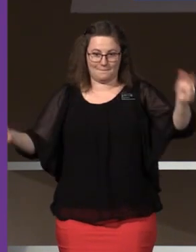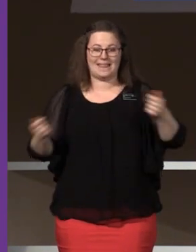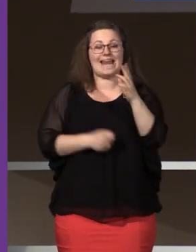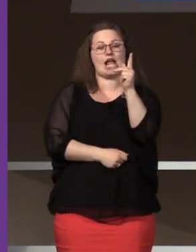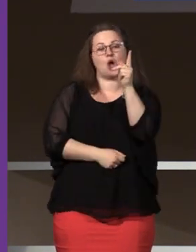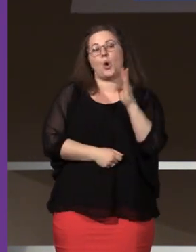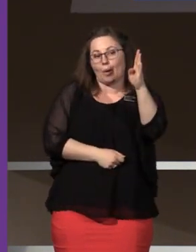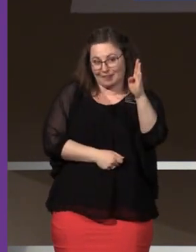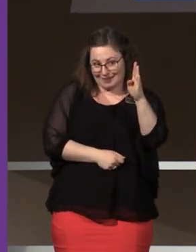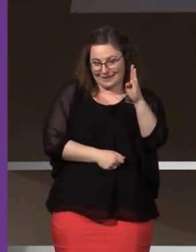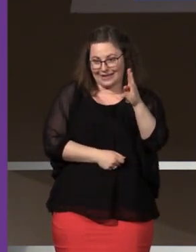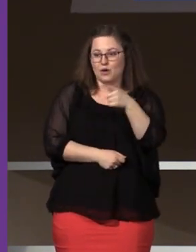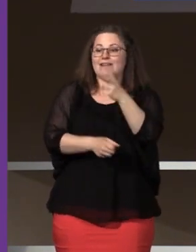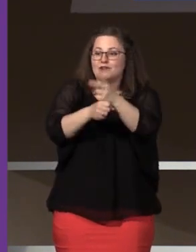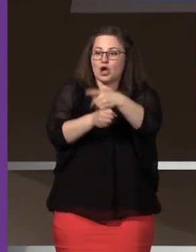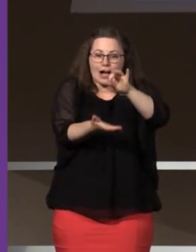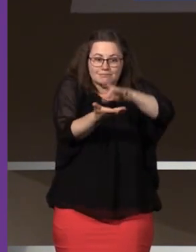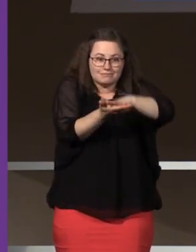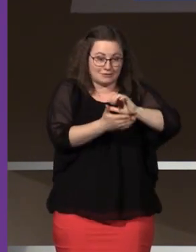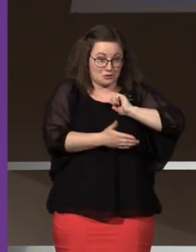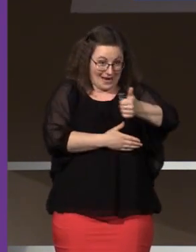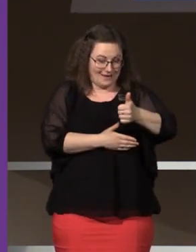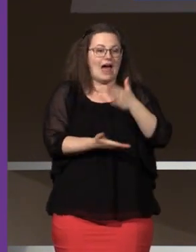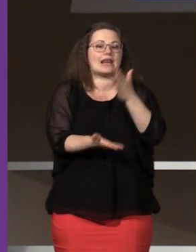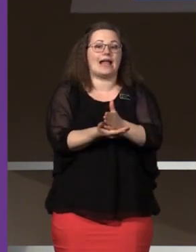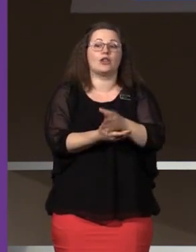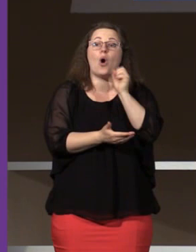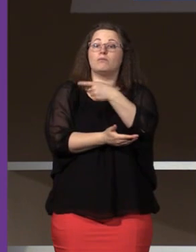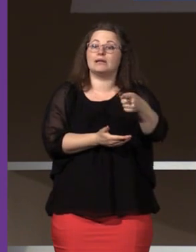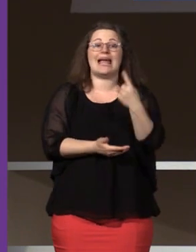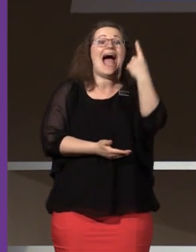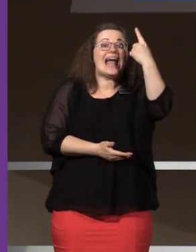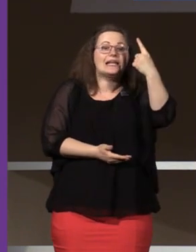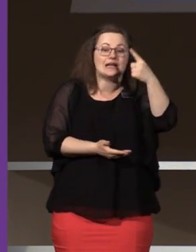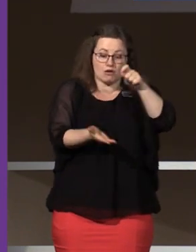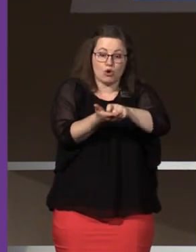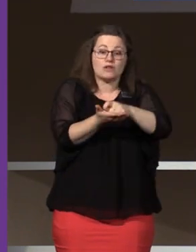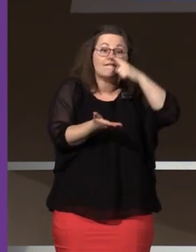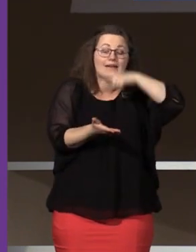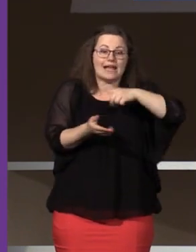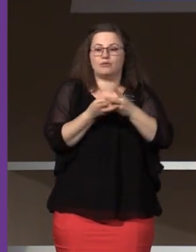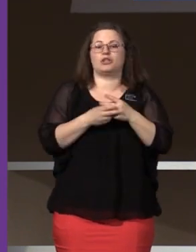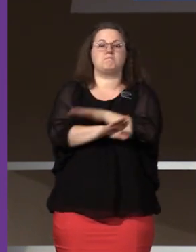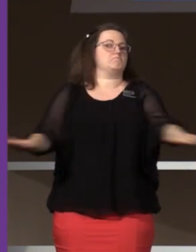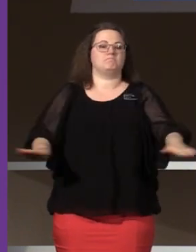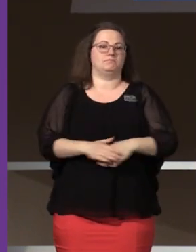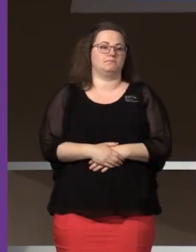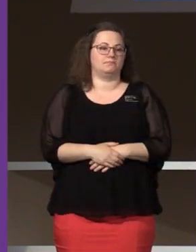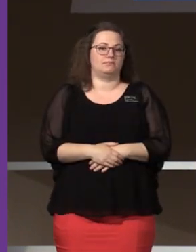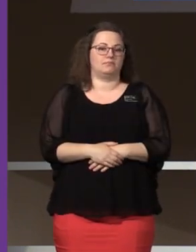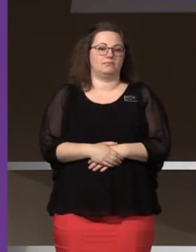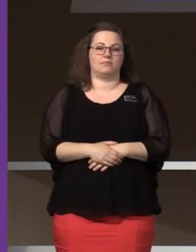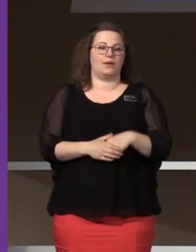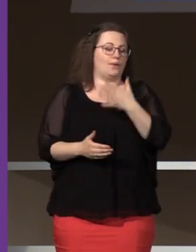code and write it down accurately, bearing in mind that if you get one letter wrong, it's no cigar, as they say. You